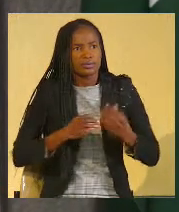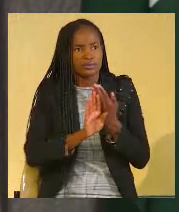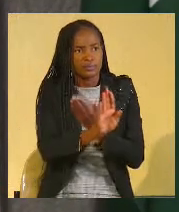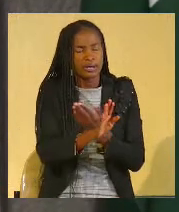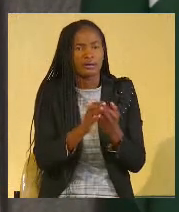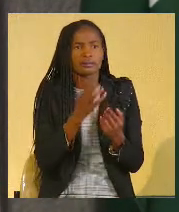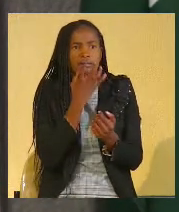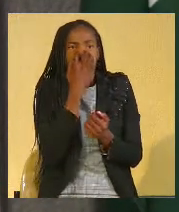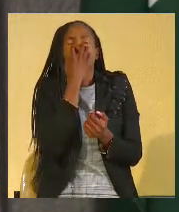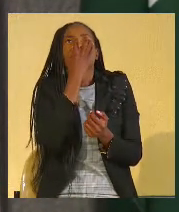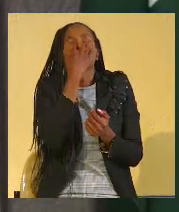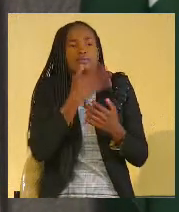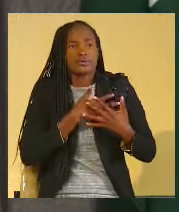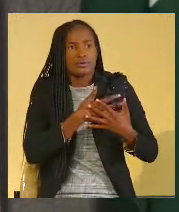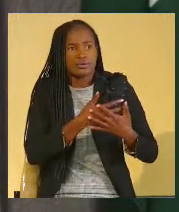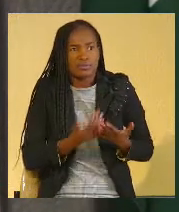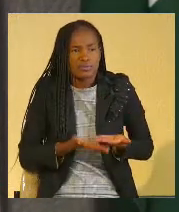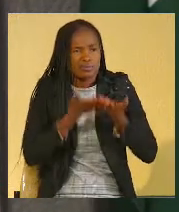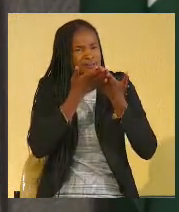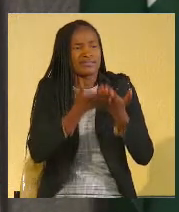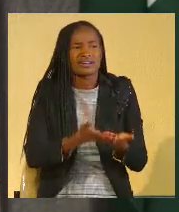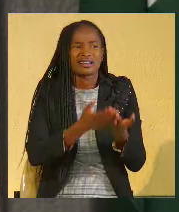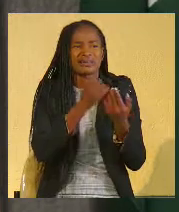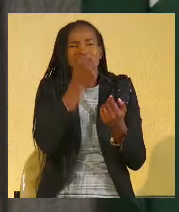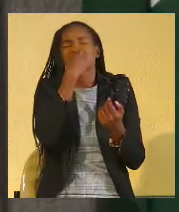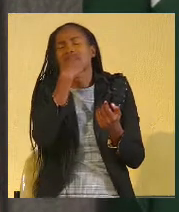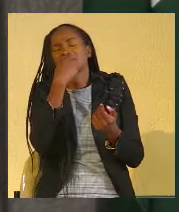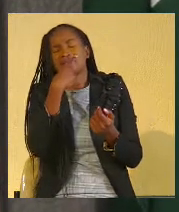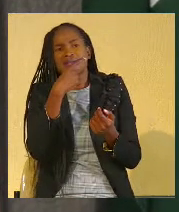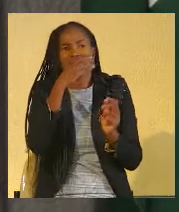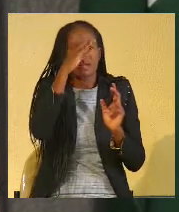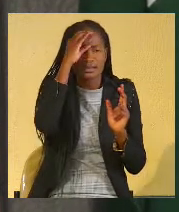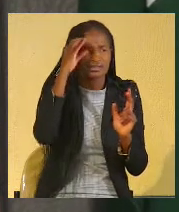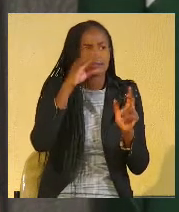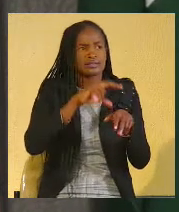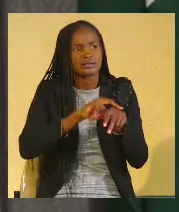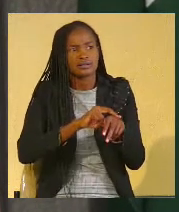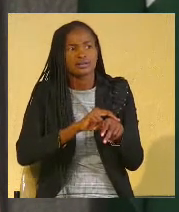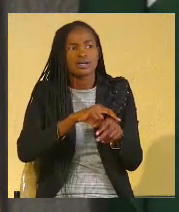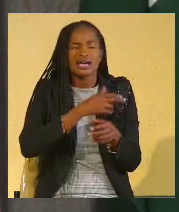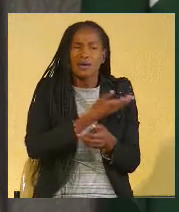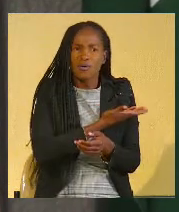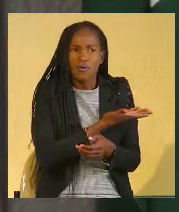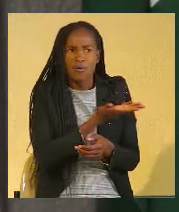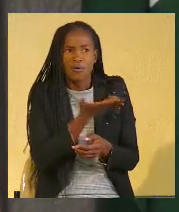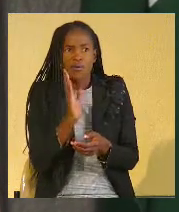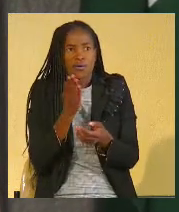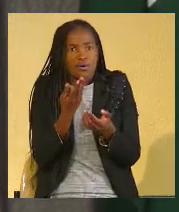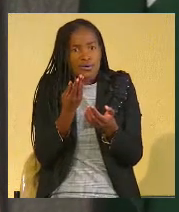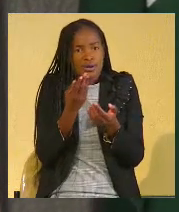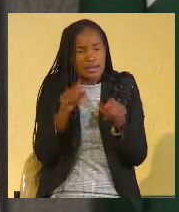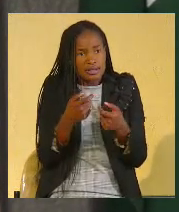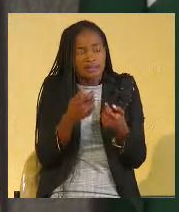equipment, etc. So all the expenditures, all the